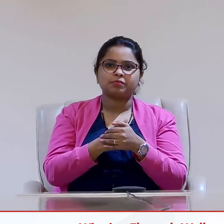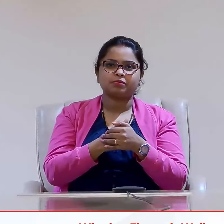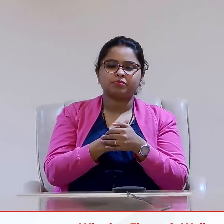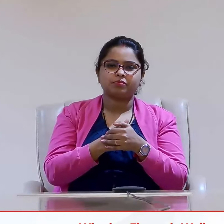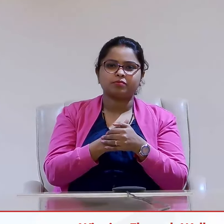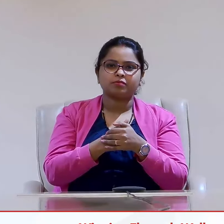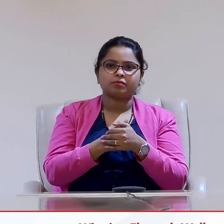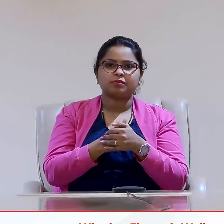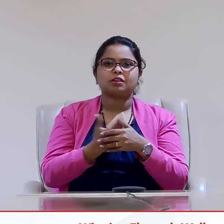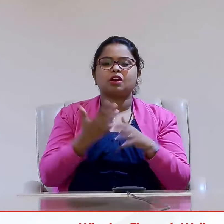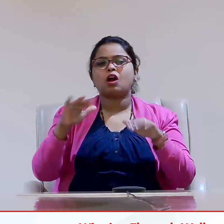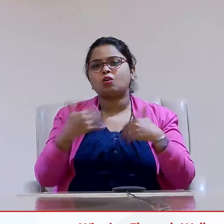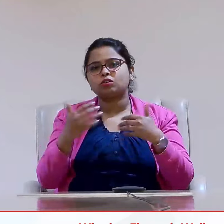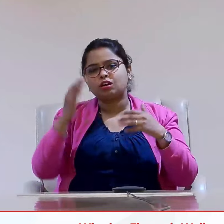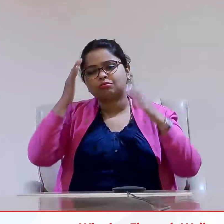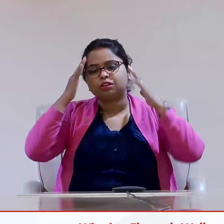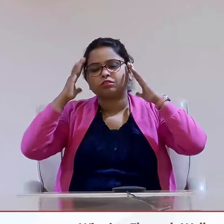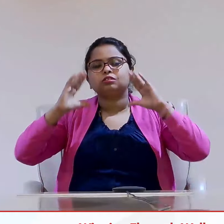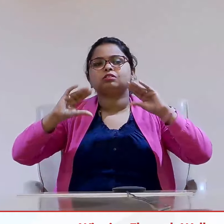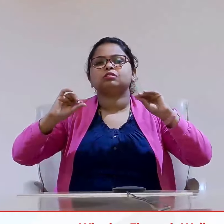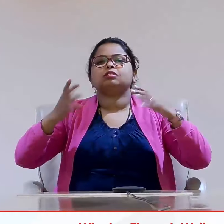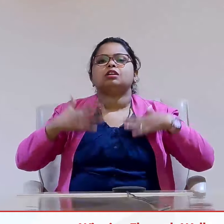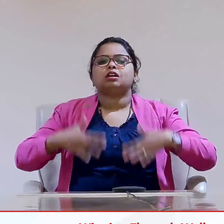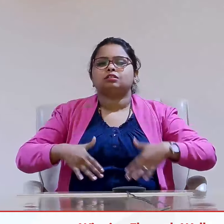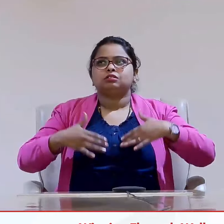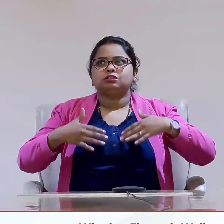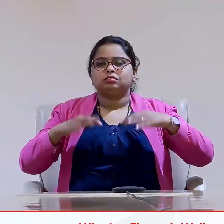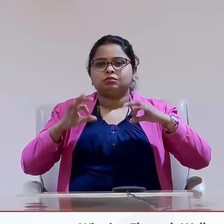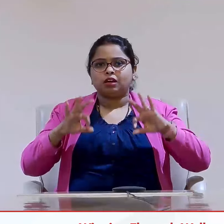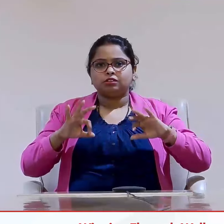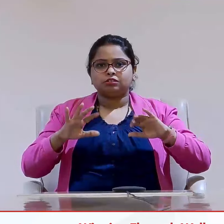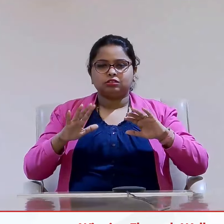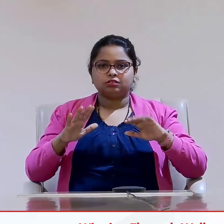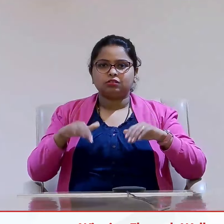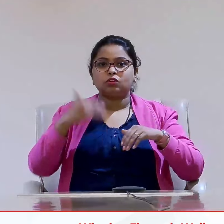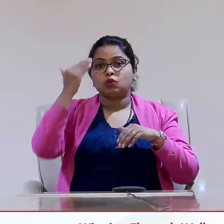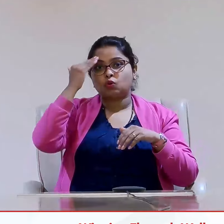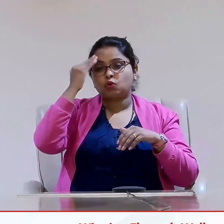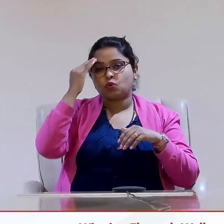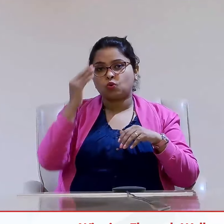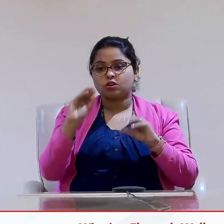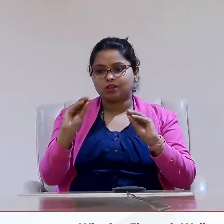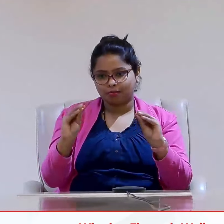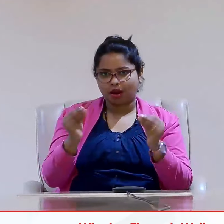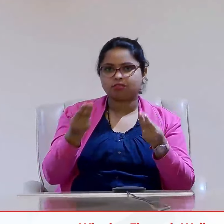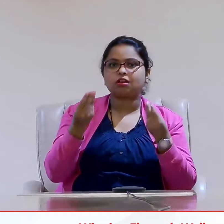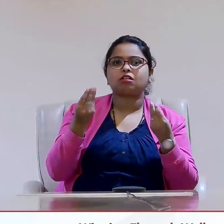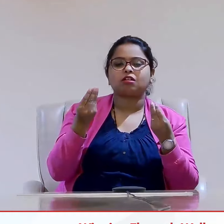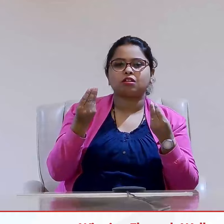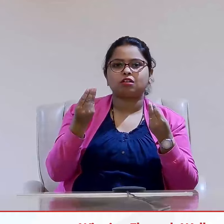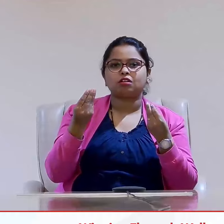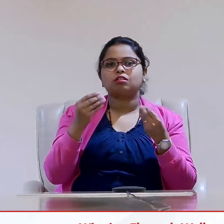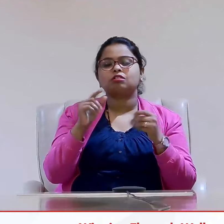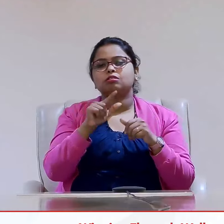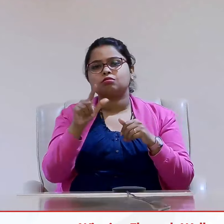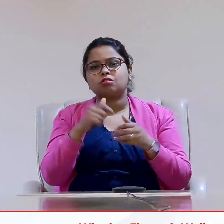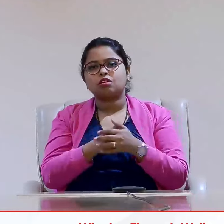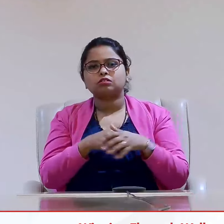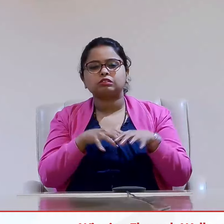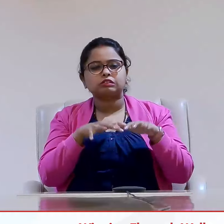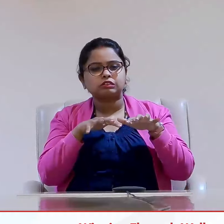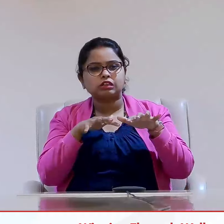as well. How to get mental peace and satisfaction when you know that you deserve something better and you are stuck in